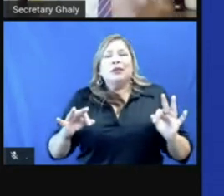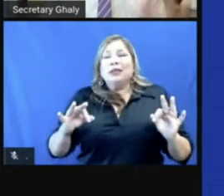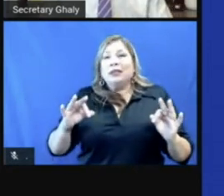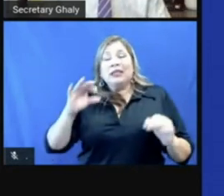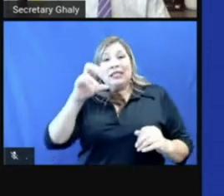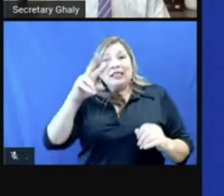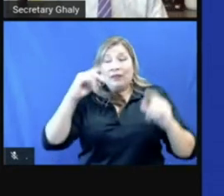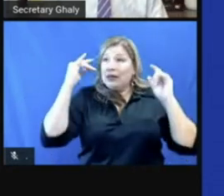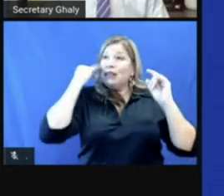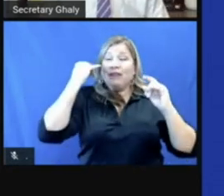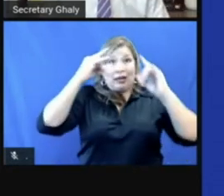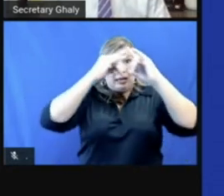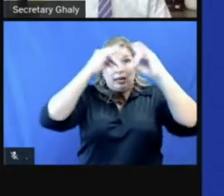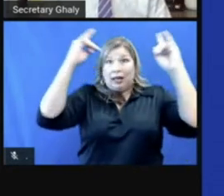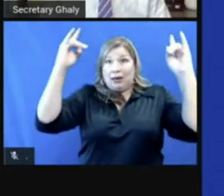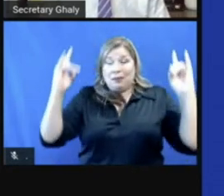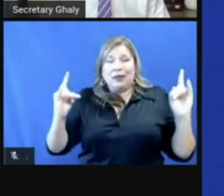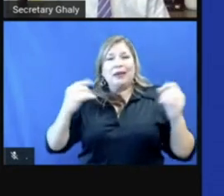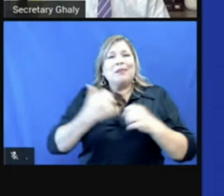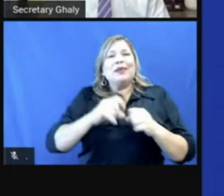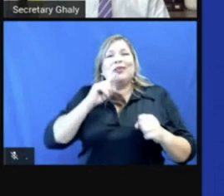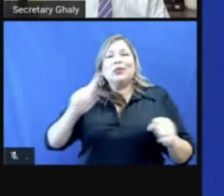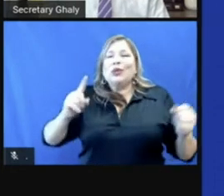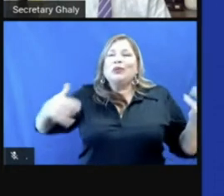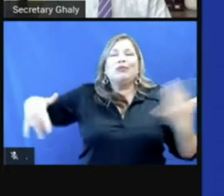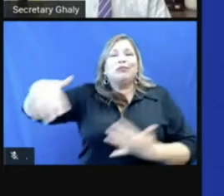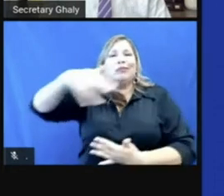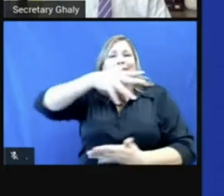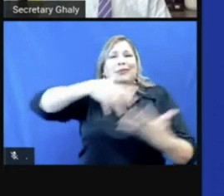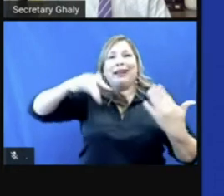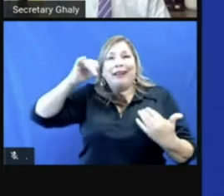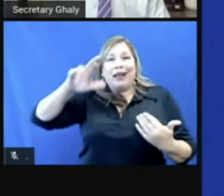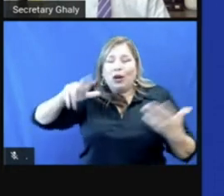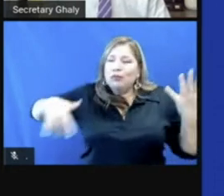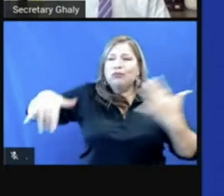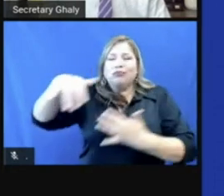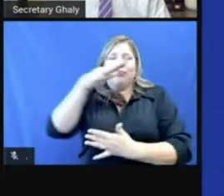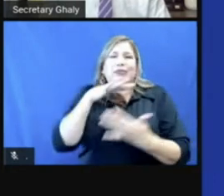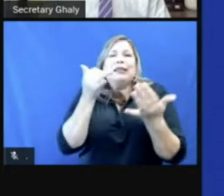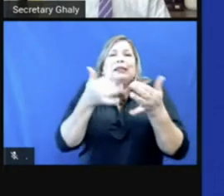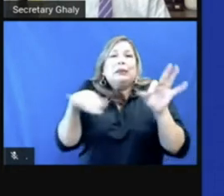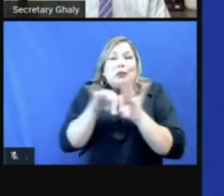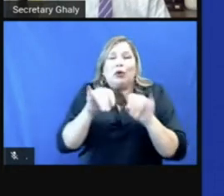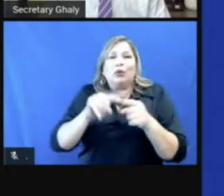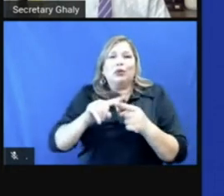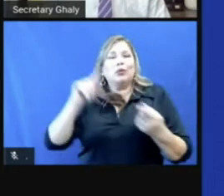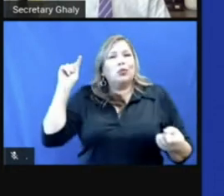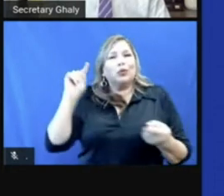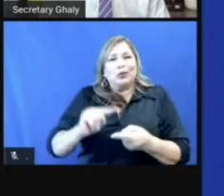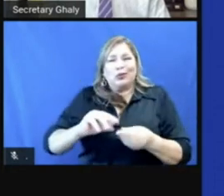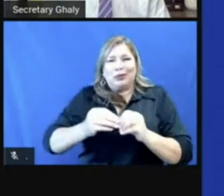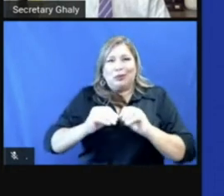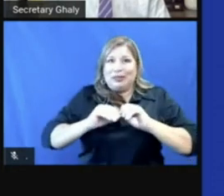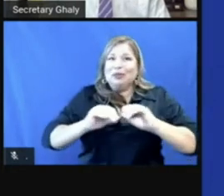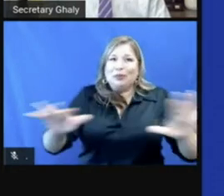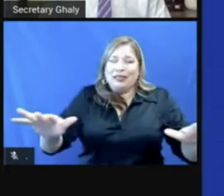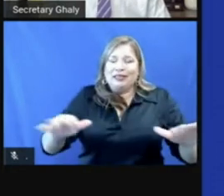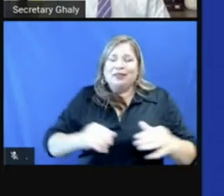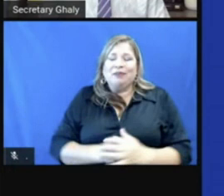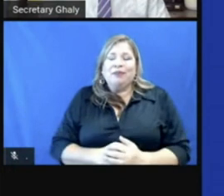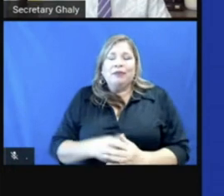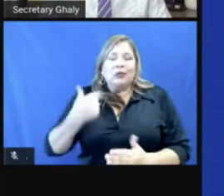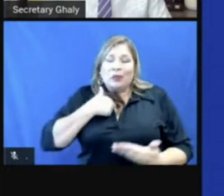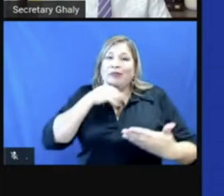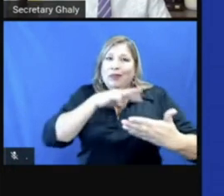outdoors, making sure that we have clear and easy ventilation is an important feature to reduce transmission. We've learned that